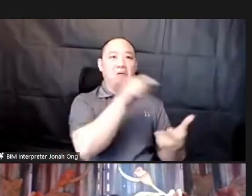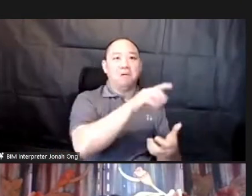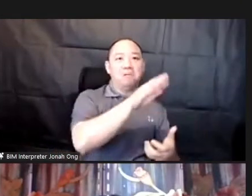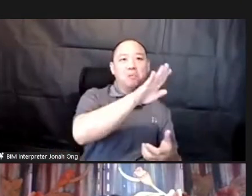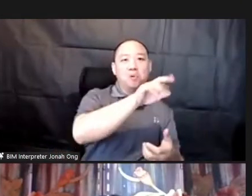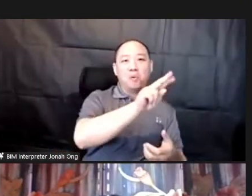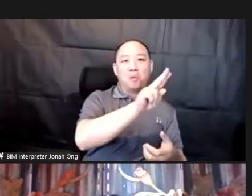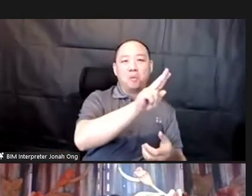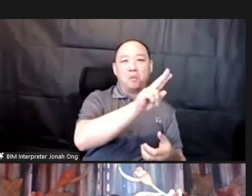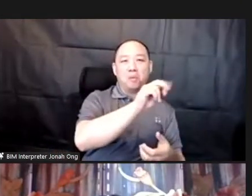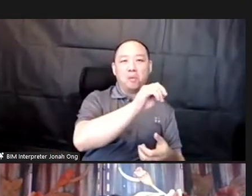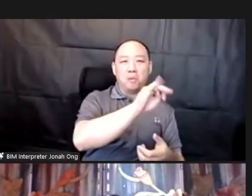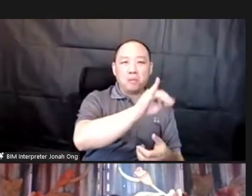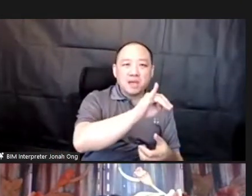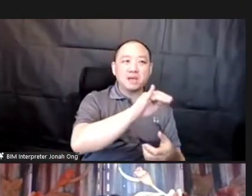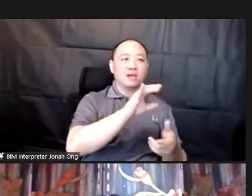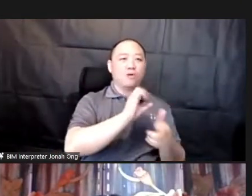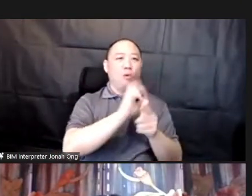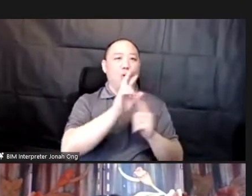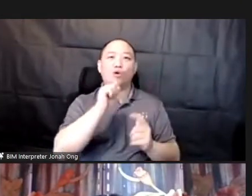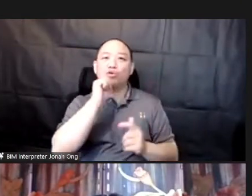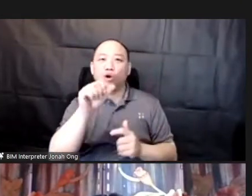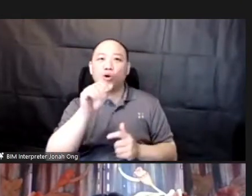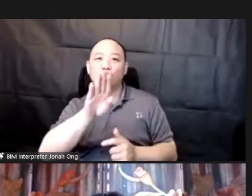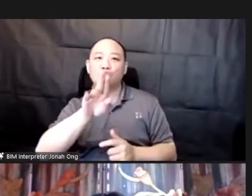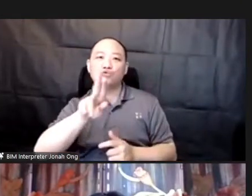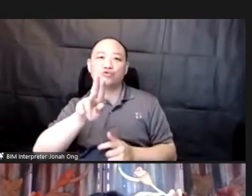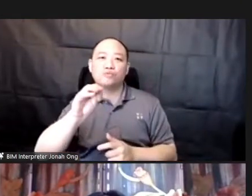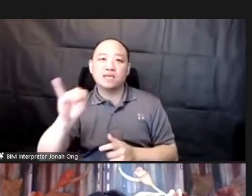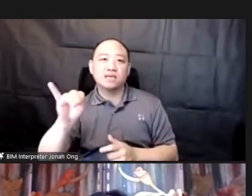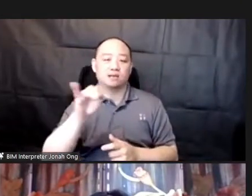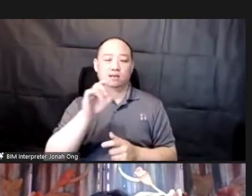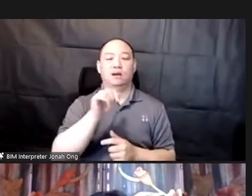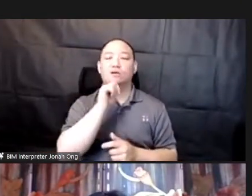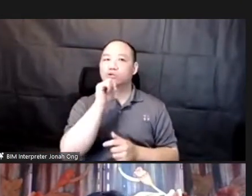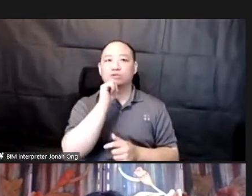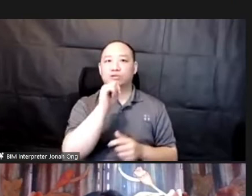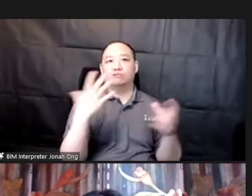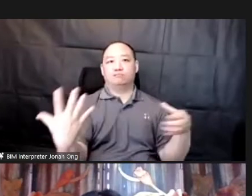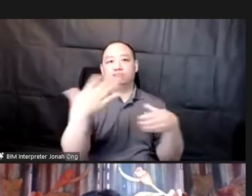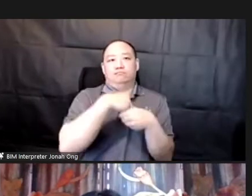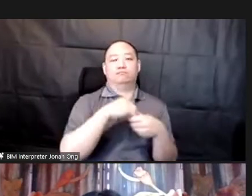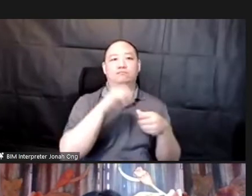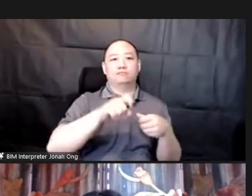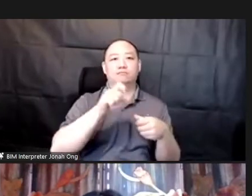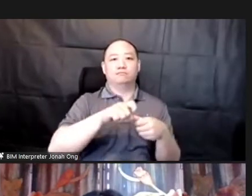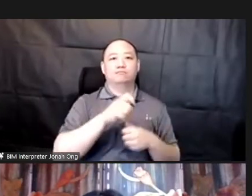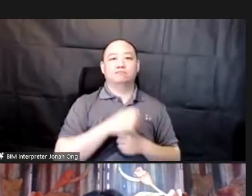these policies in different ways, which could encourage self-segregation. Yeah.